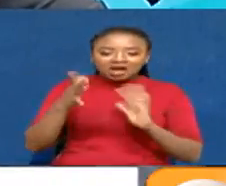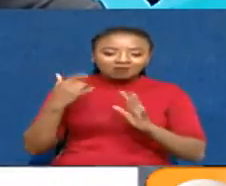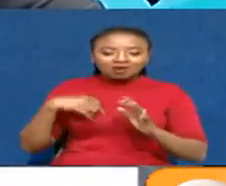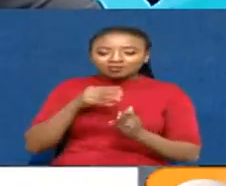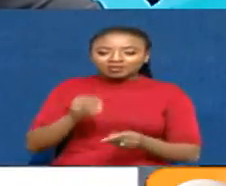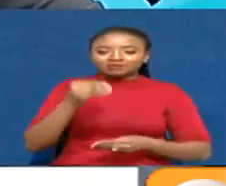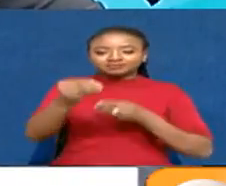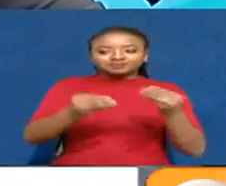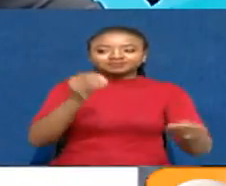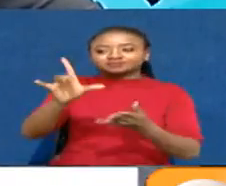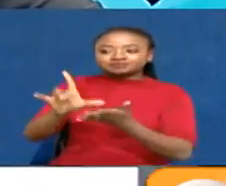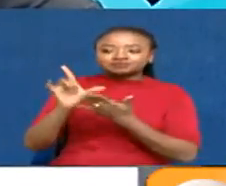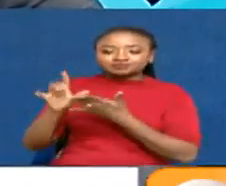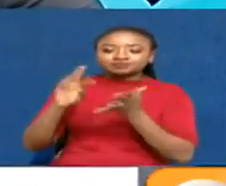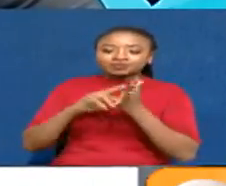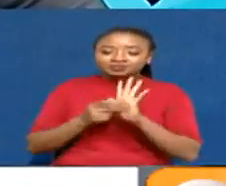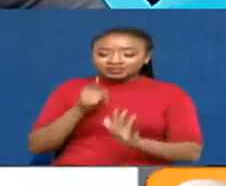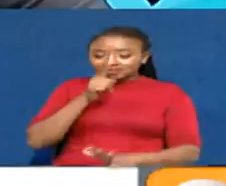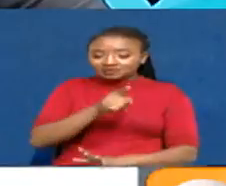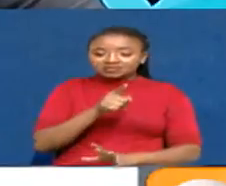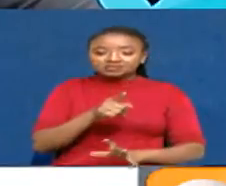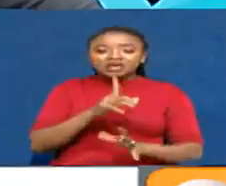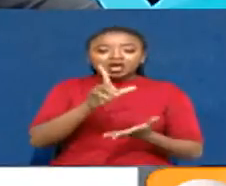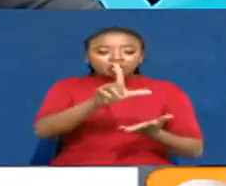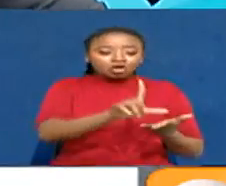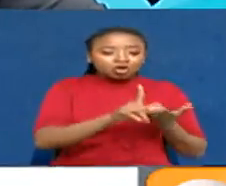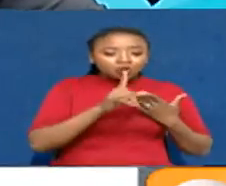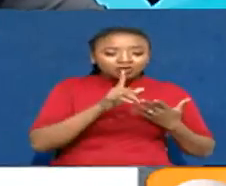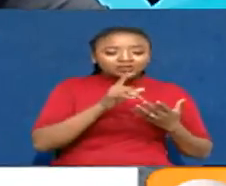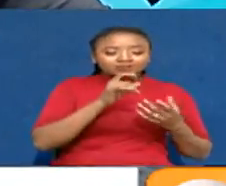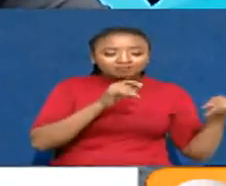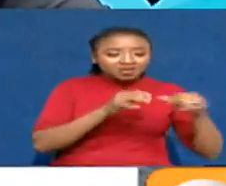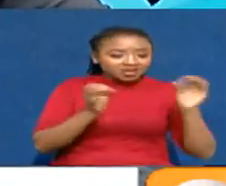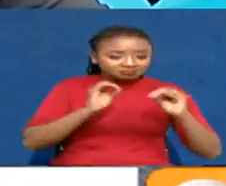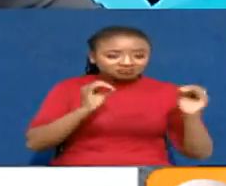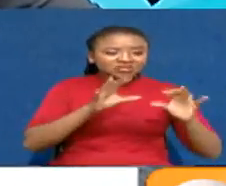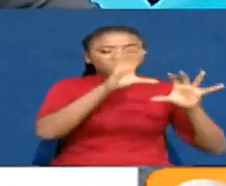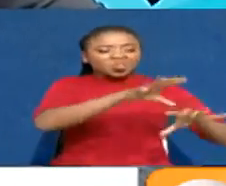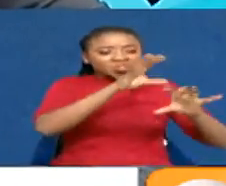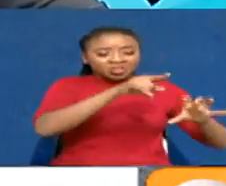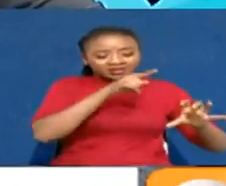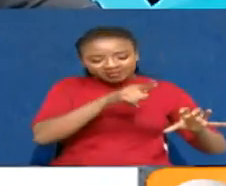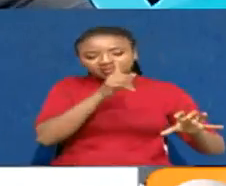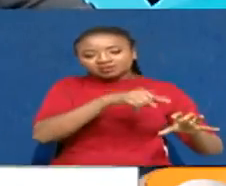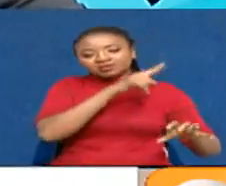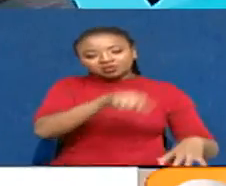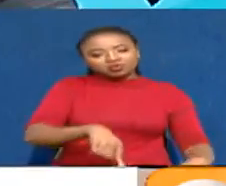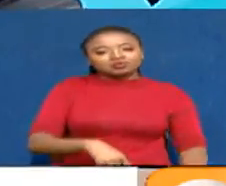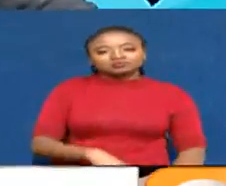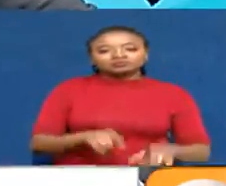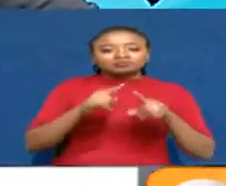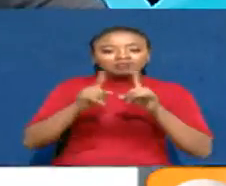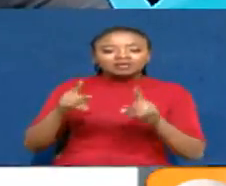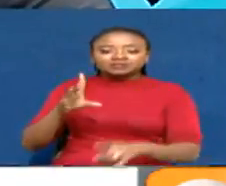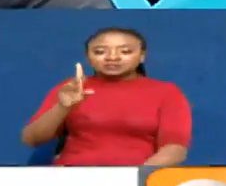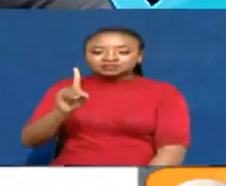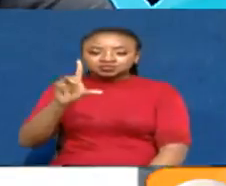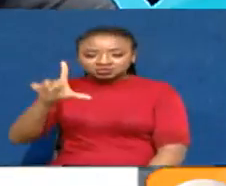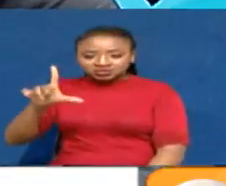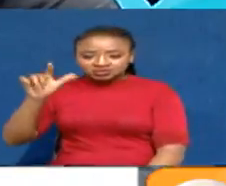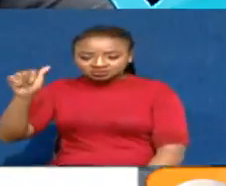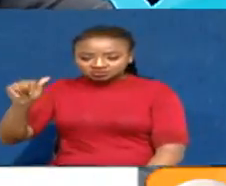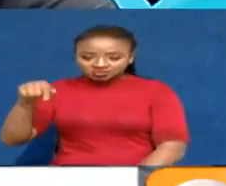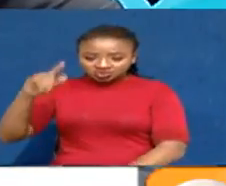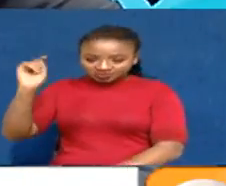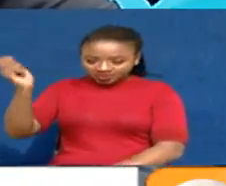this debt shaming issue is the big problem. This bill is trying to solve that problem. Digital Lenders Association of Kenya